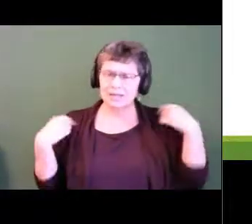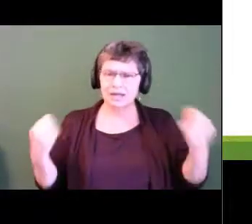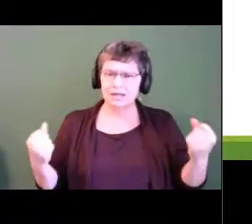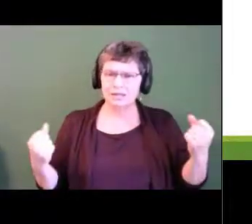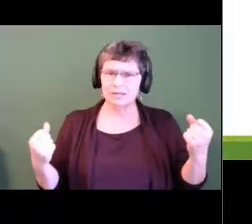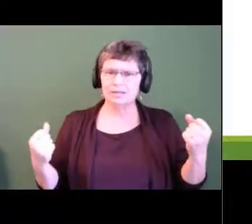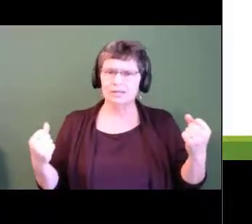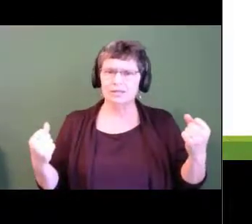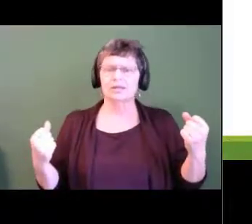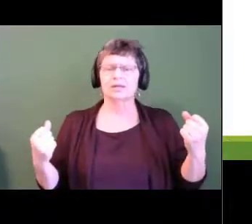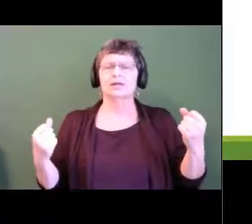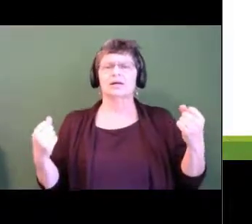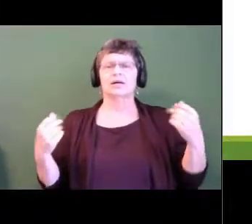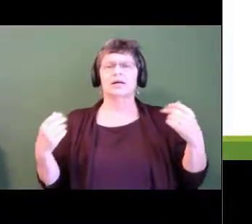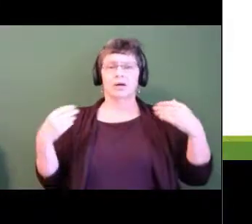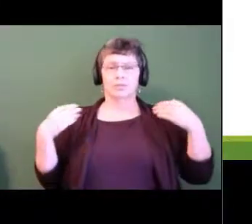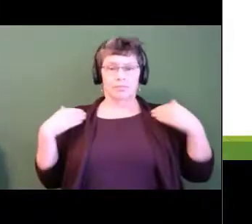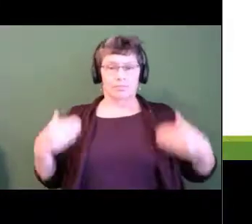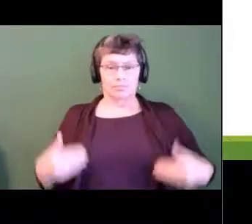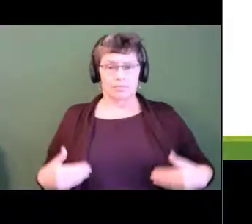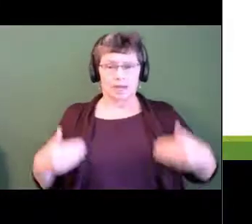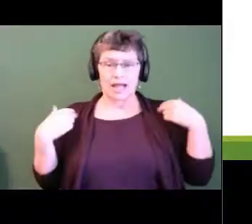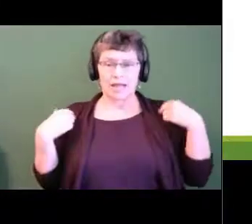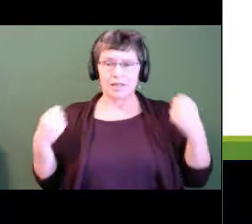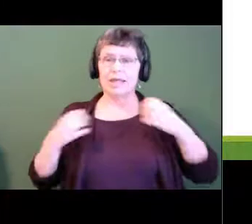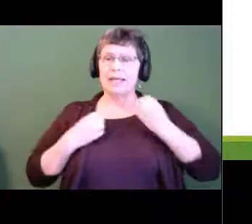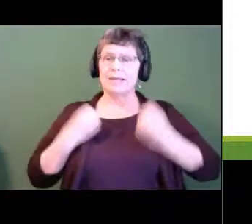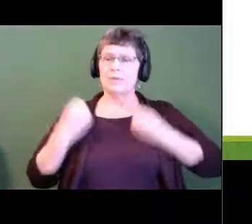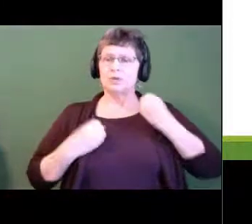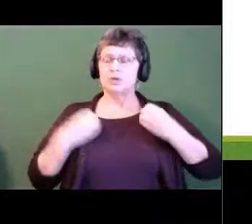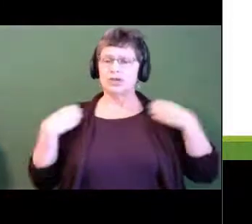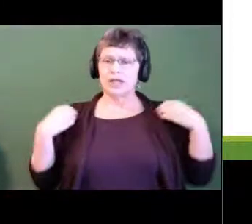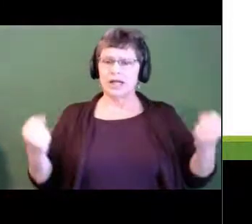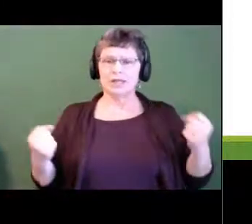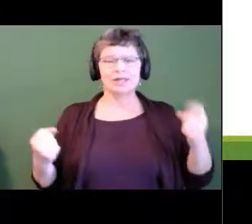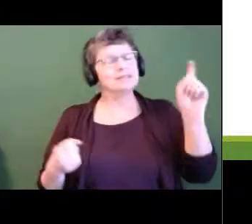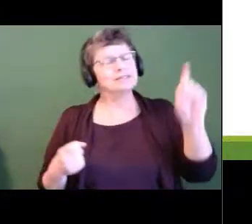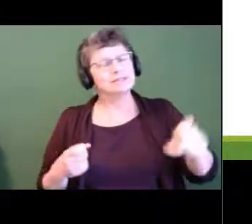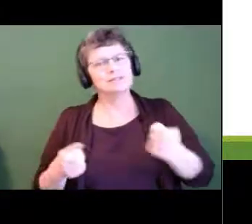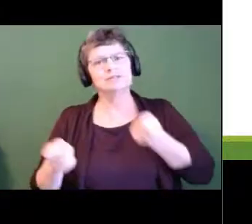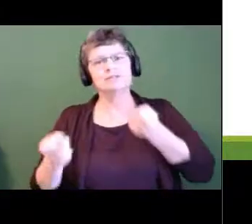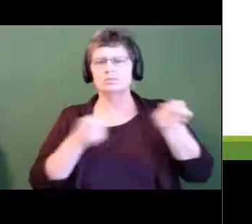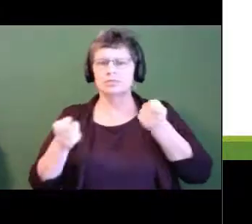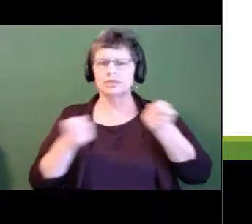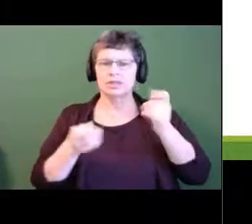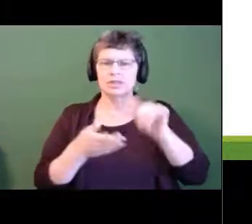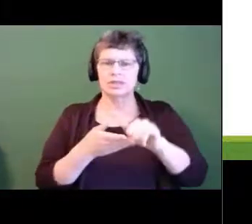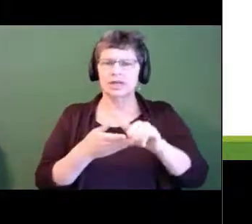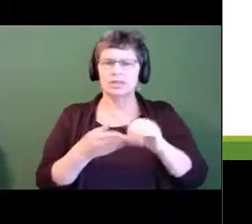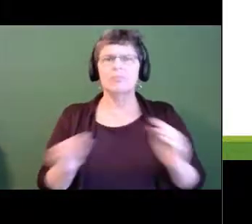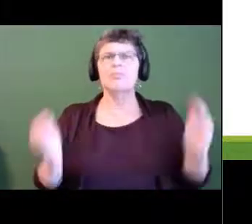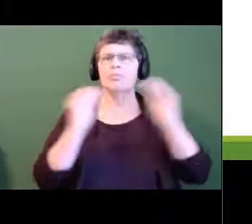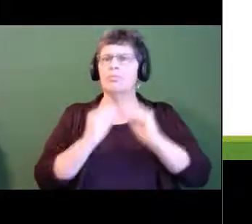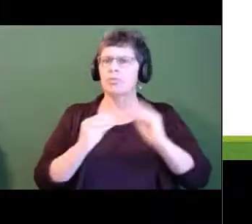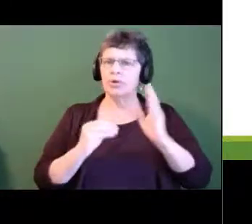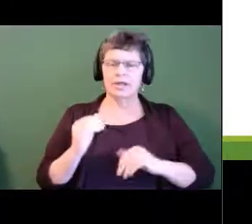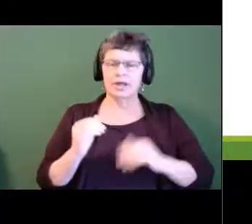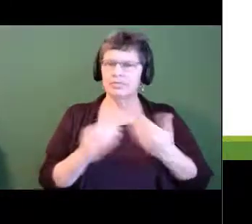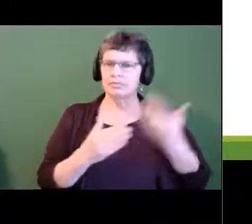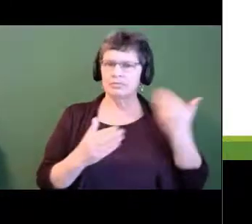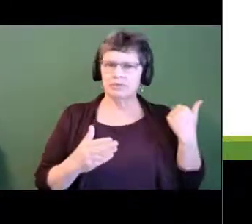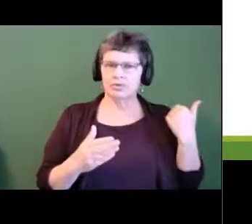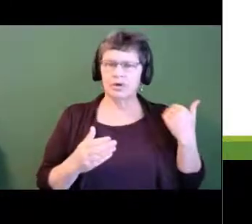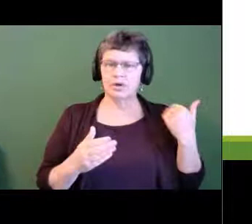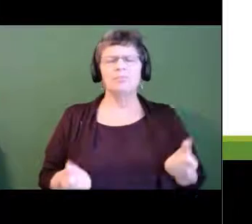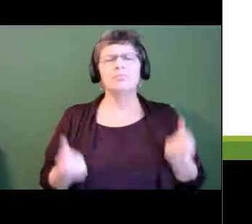than it is now. Many people feel anxious or depressed by being forced to stay at home. And I'm not